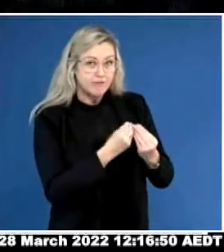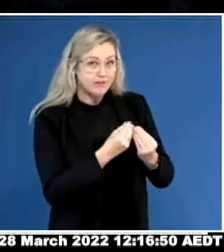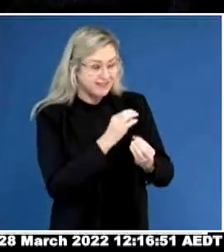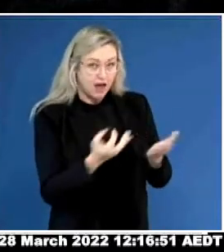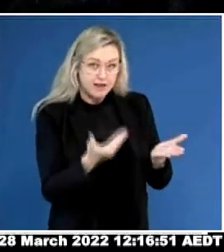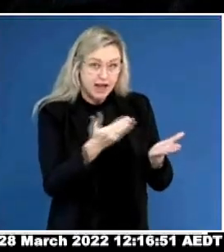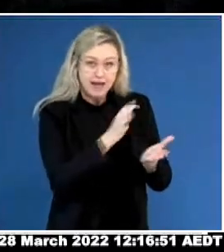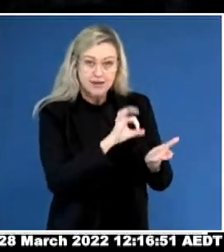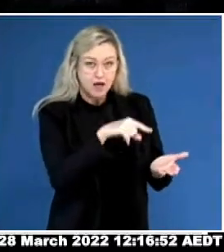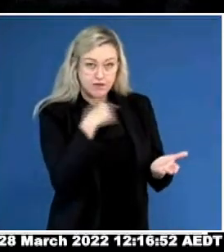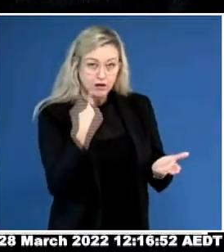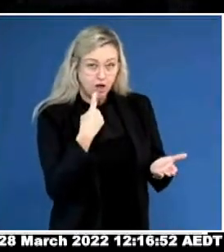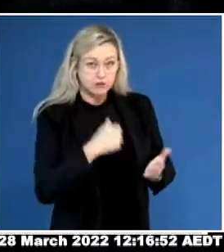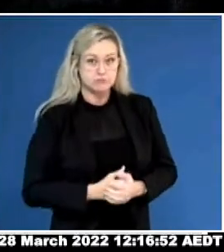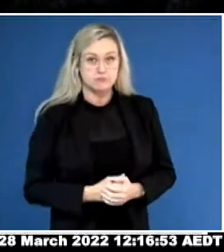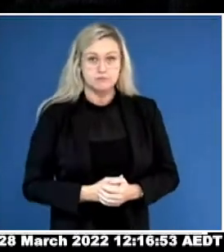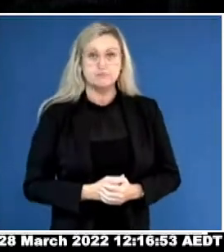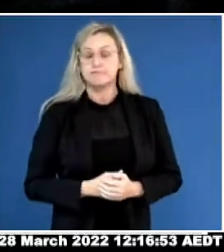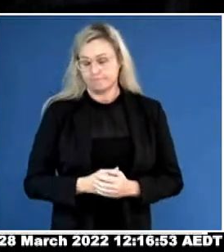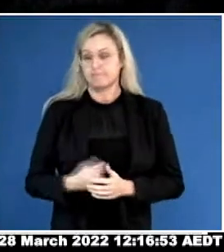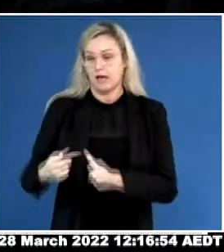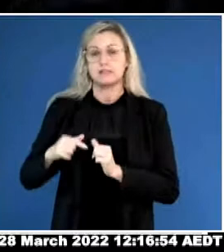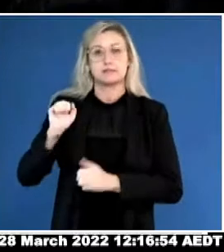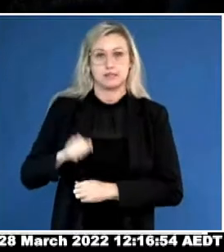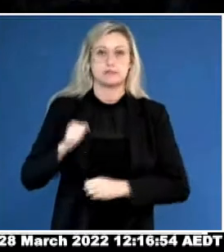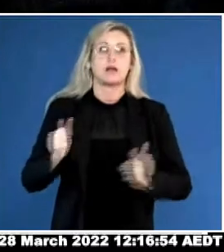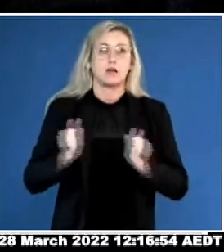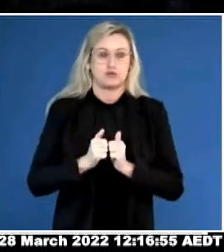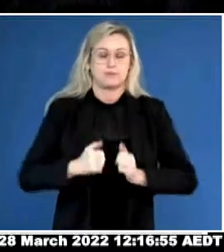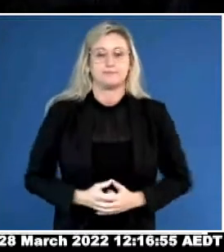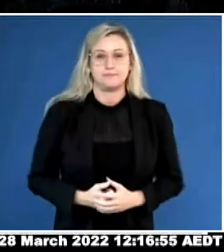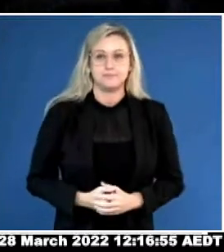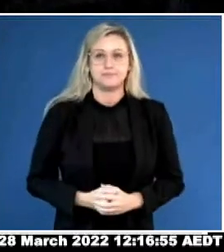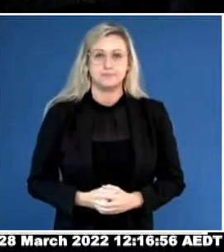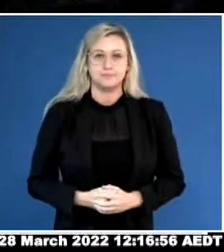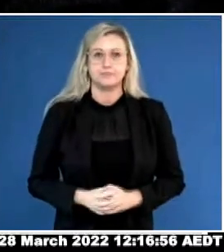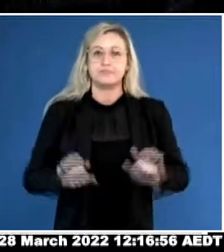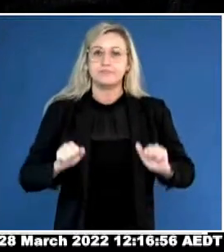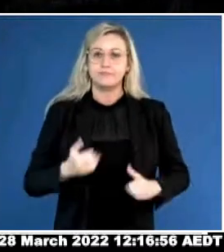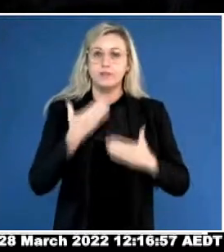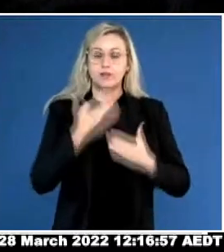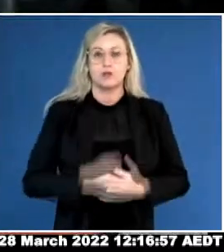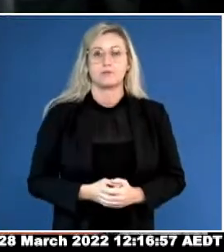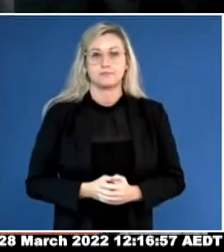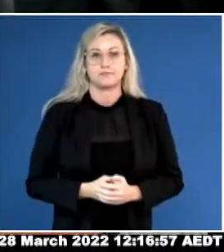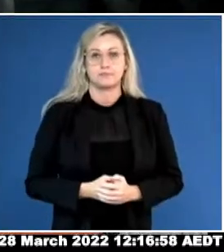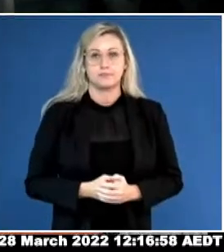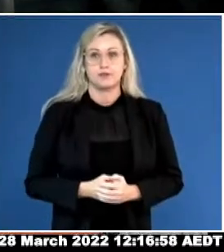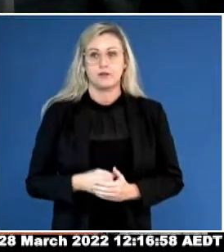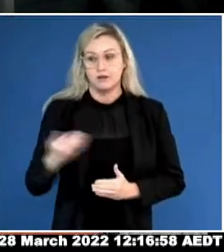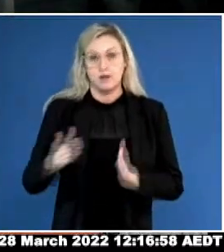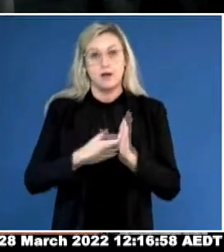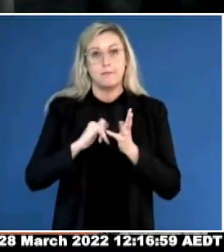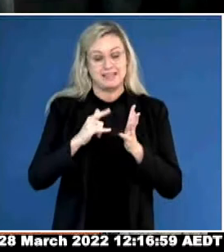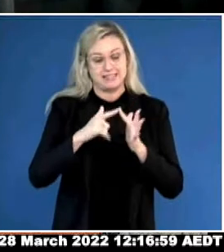truth? Yes. Thank you very much, Ms. Lee. Now, Ms. Eastman will ask you some questions. If at any stage